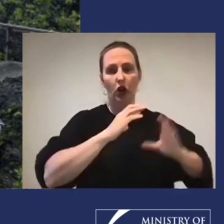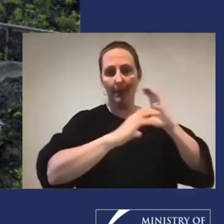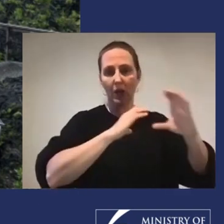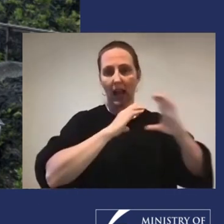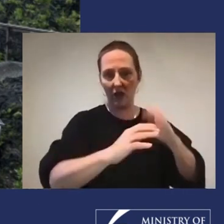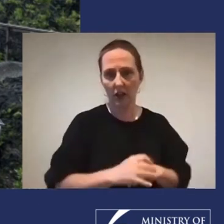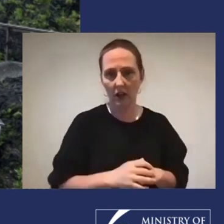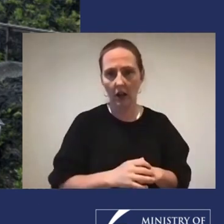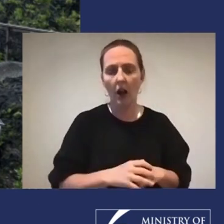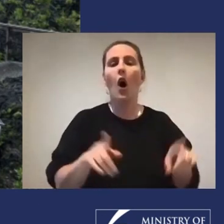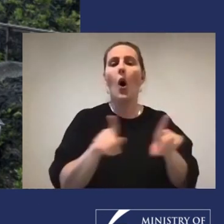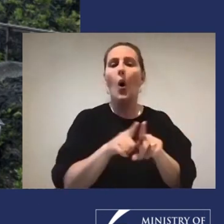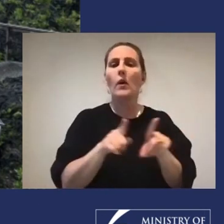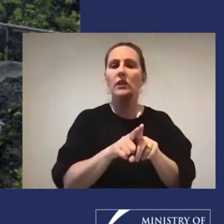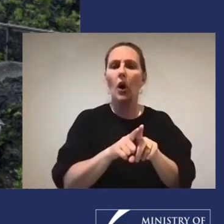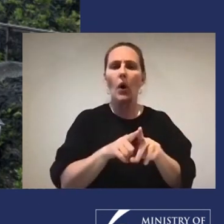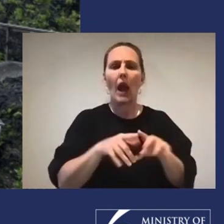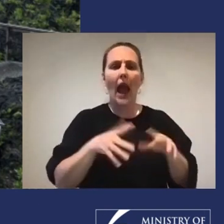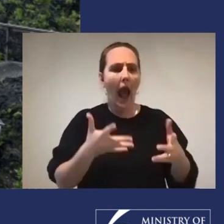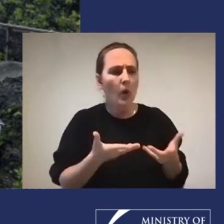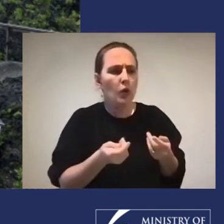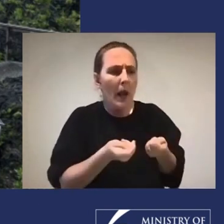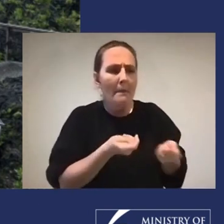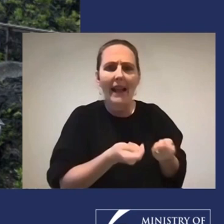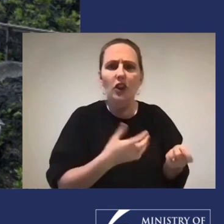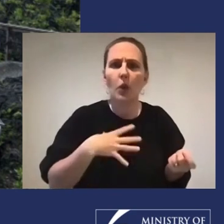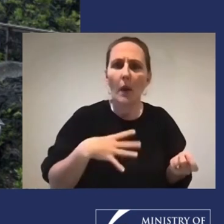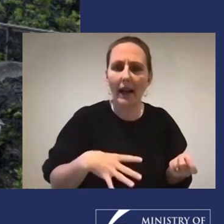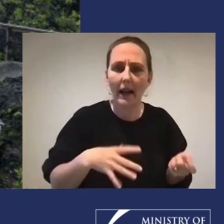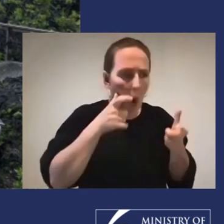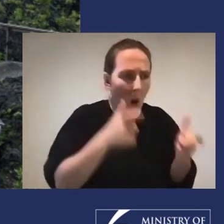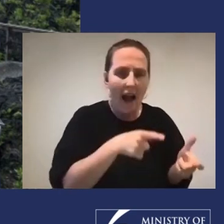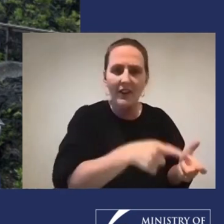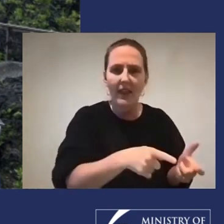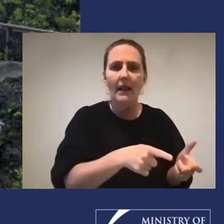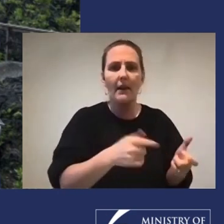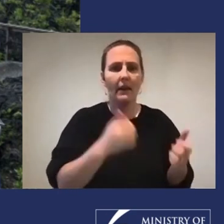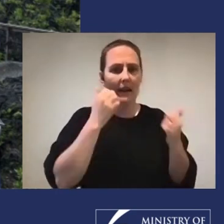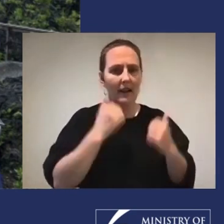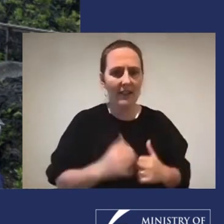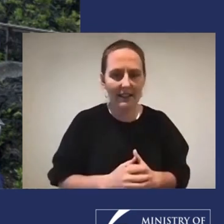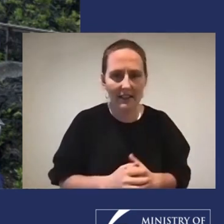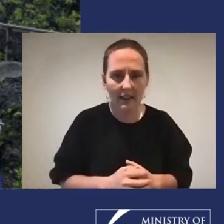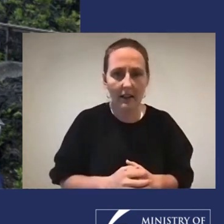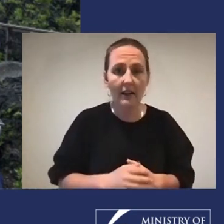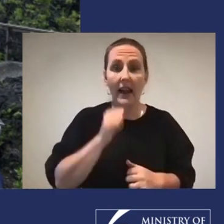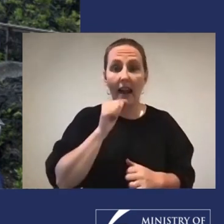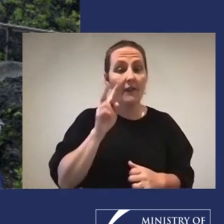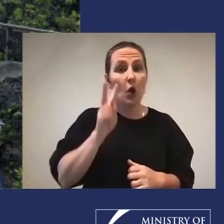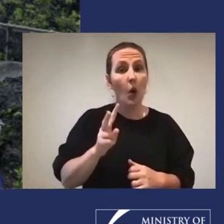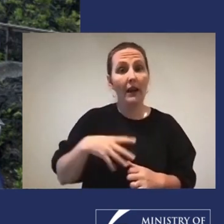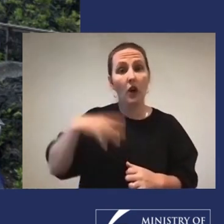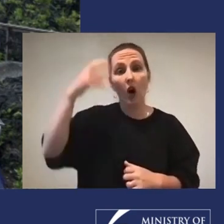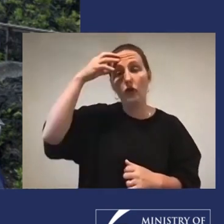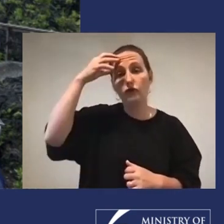the management of these women. And so you see what's happening. So, you know, if you look at the Royal College of Obstetricians and